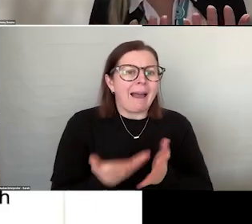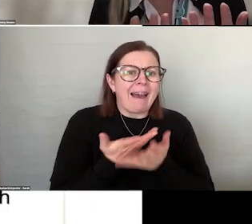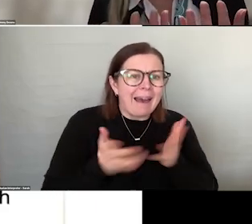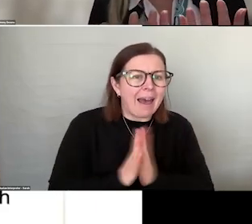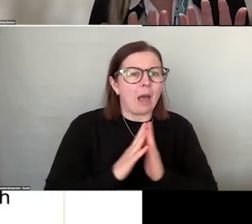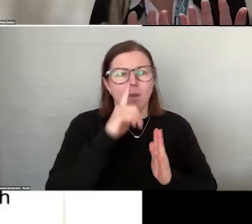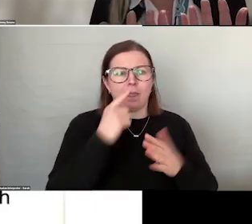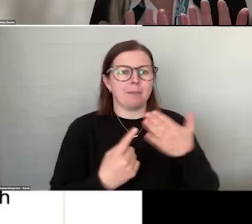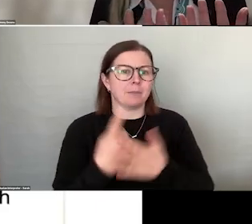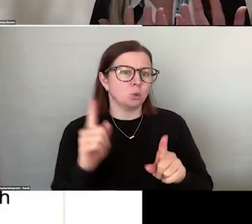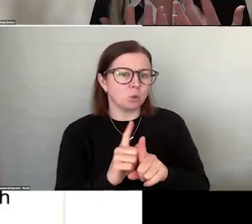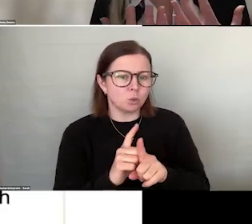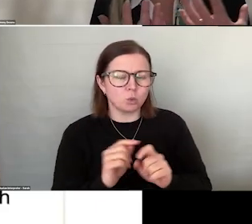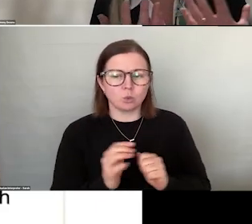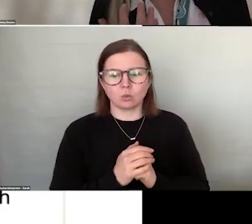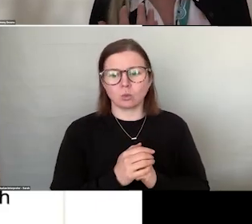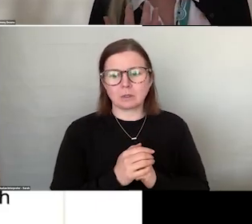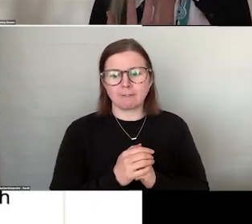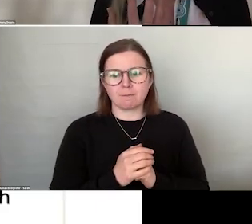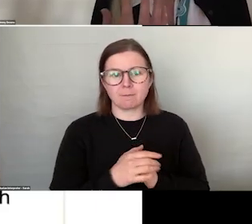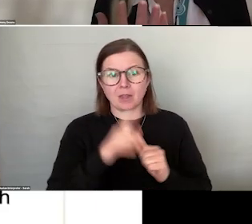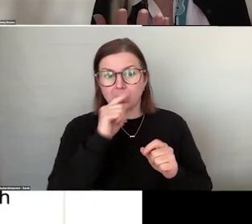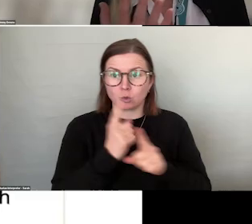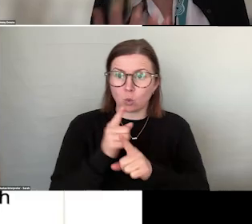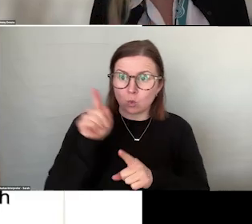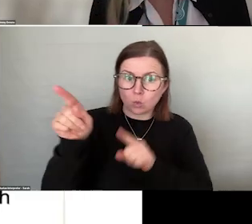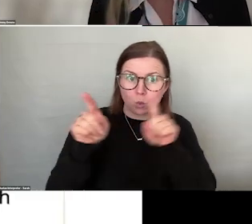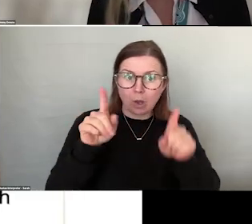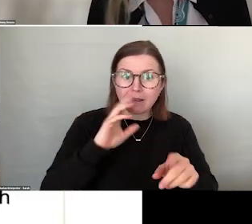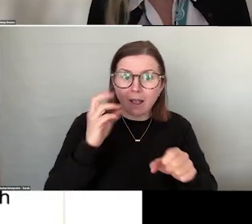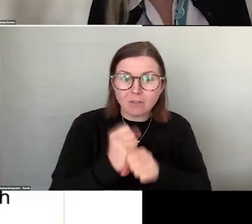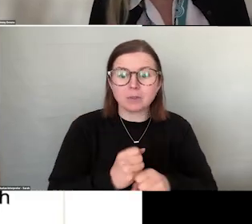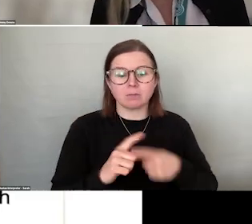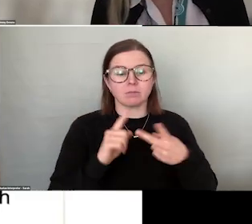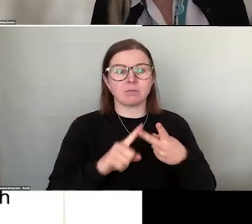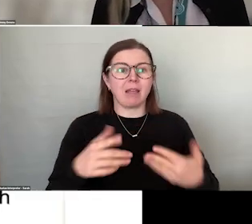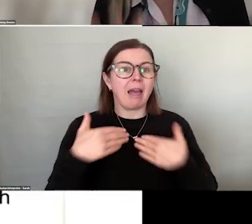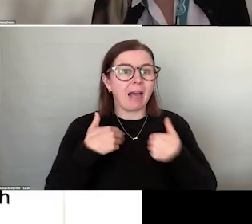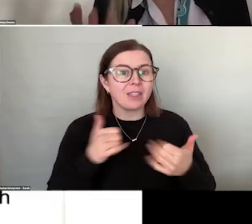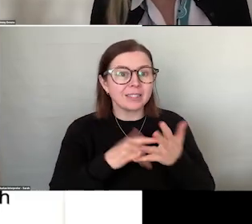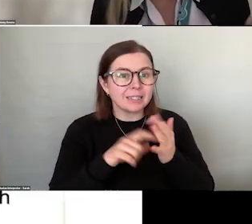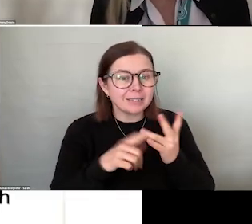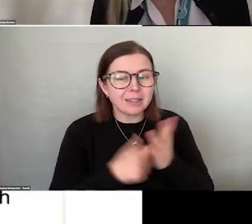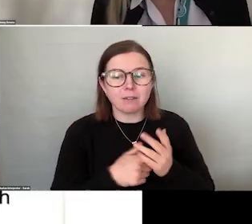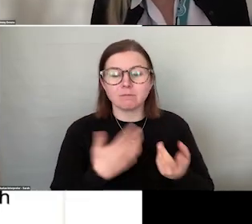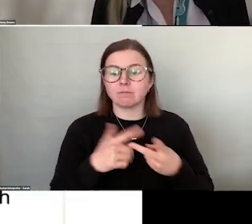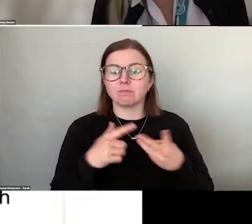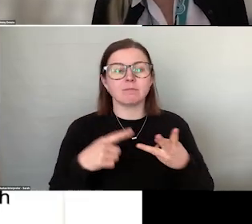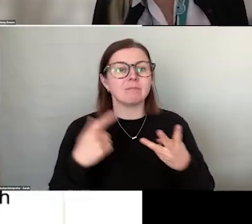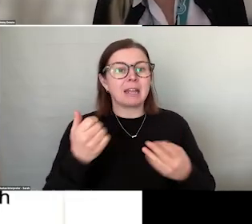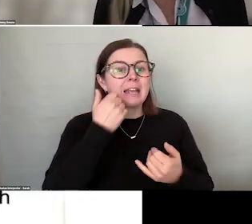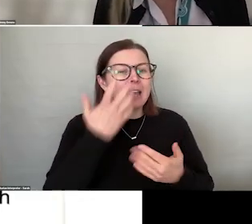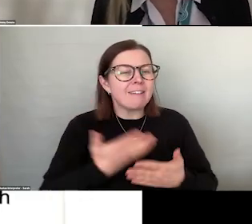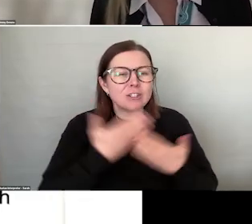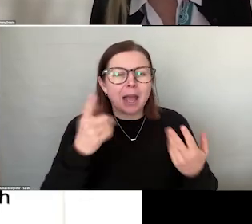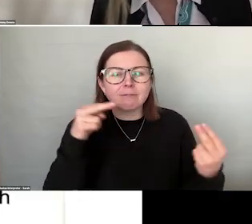to talk to in government, in the health sector, in everyday